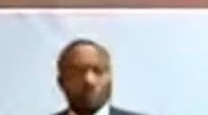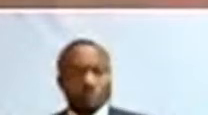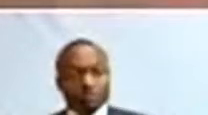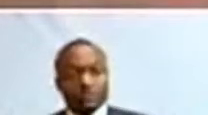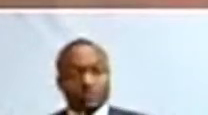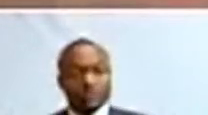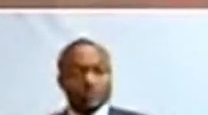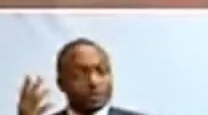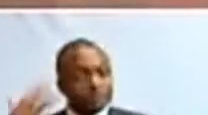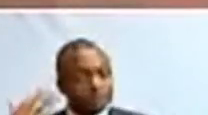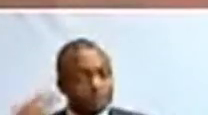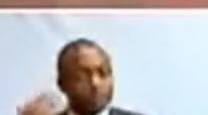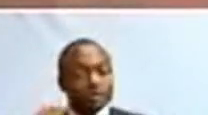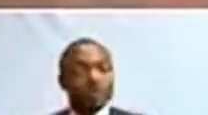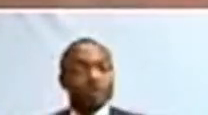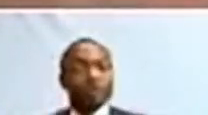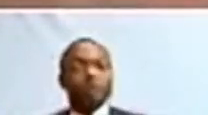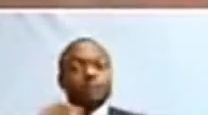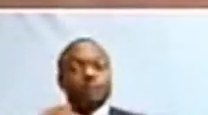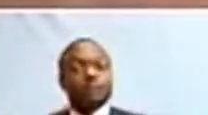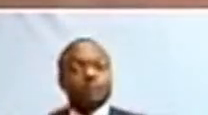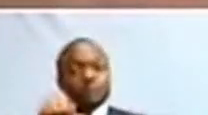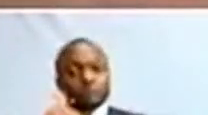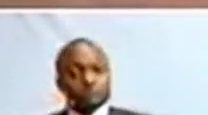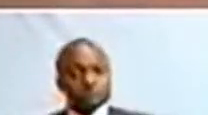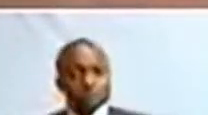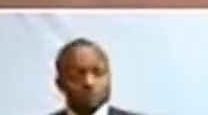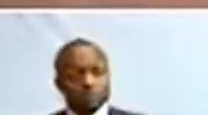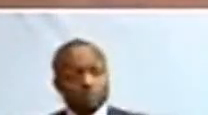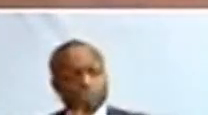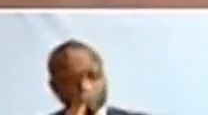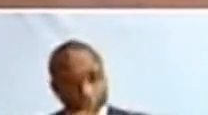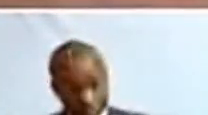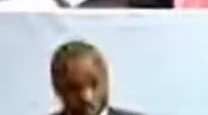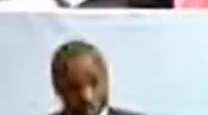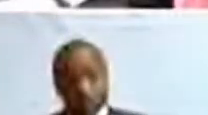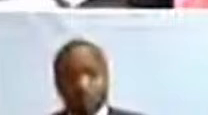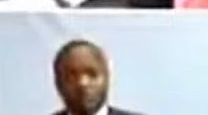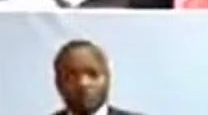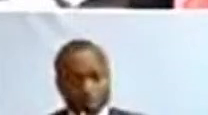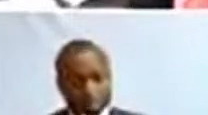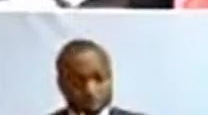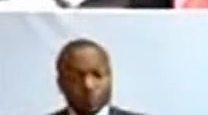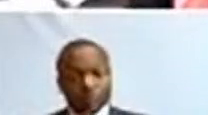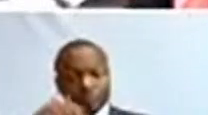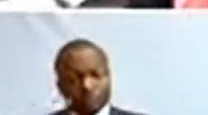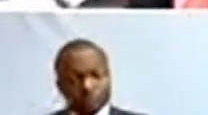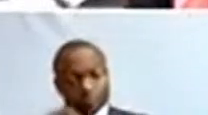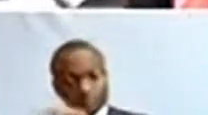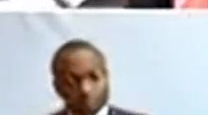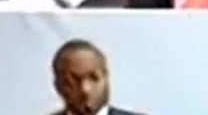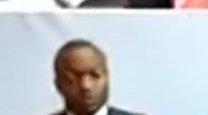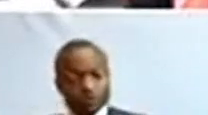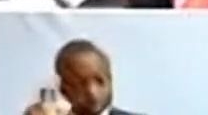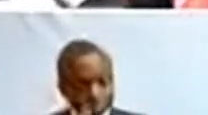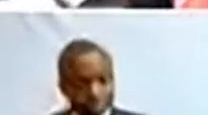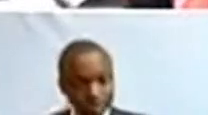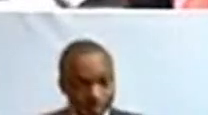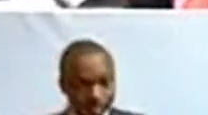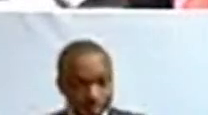but that time he was the assistant auditor. You were the one as the assistant auditor who were passing these